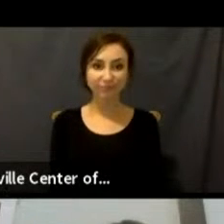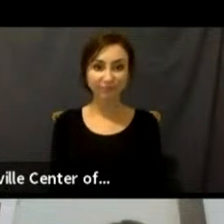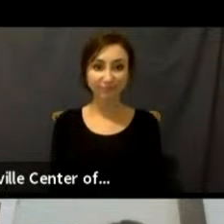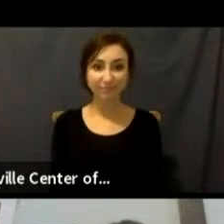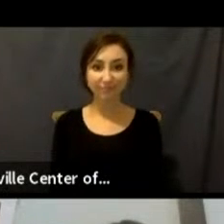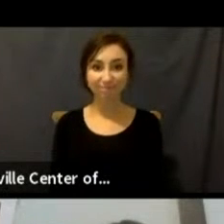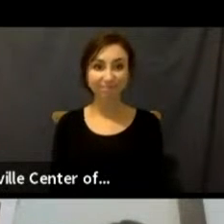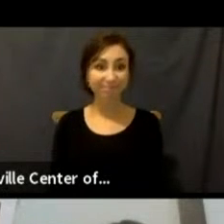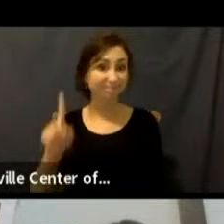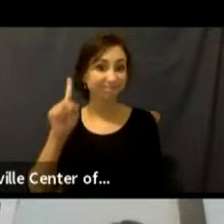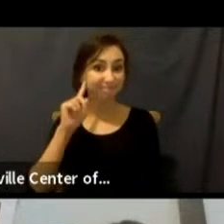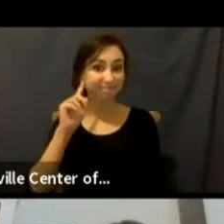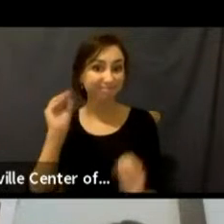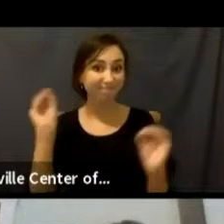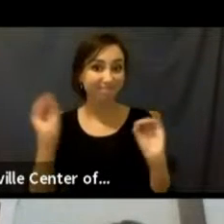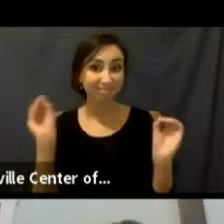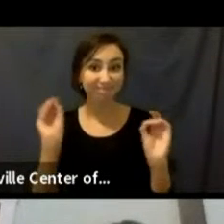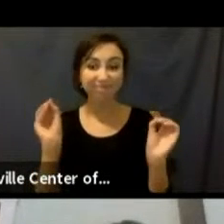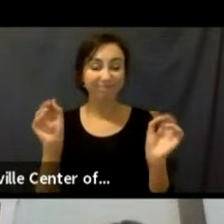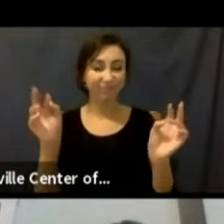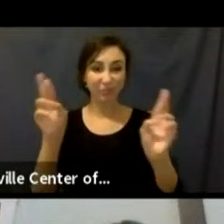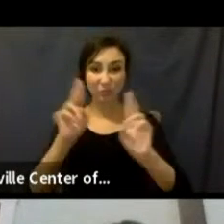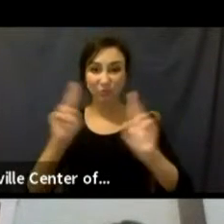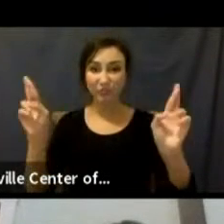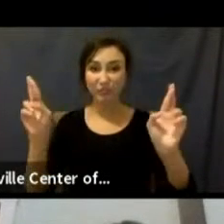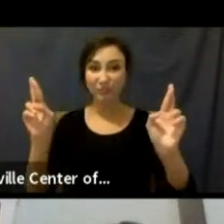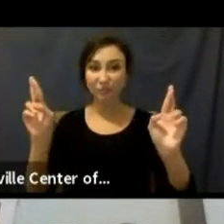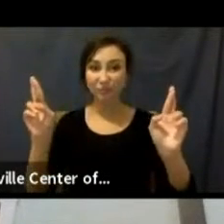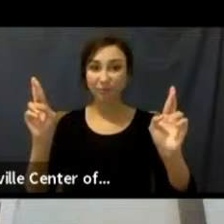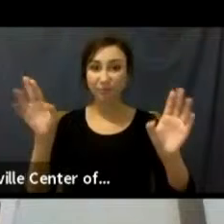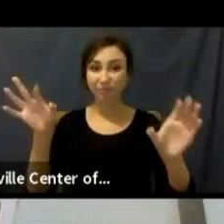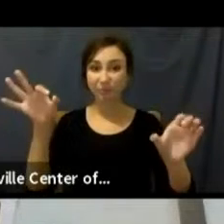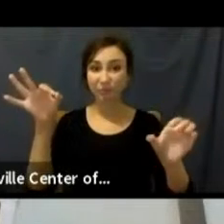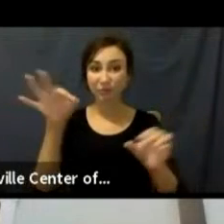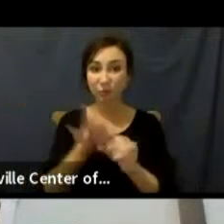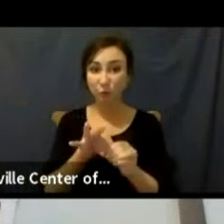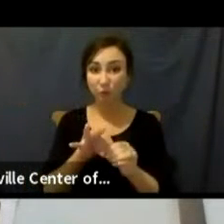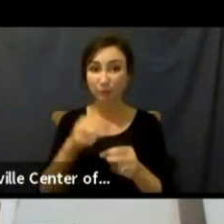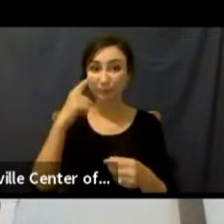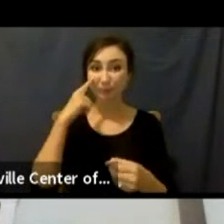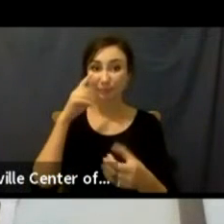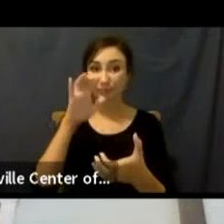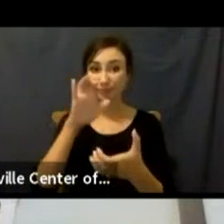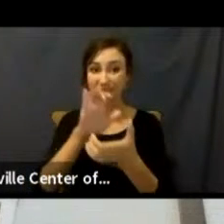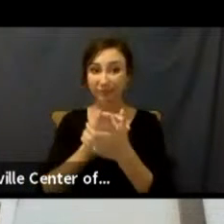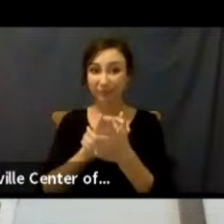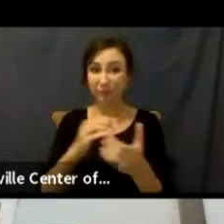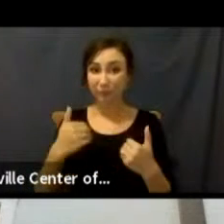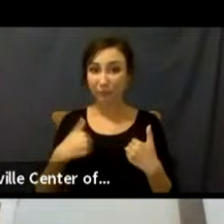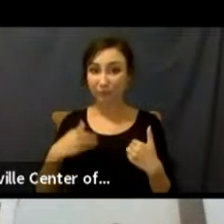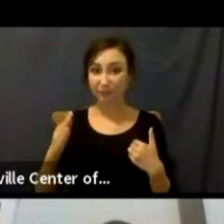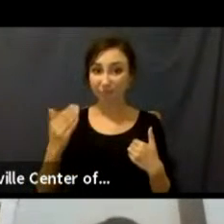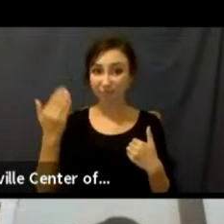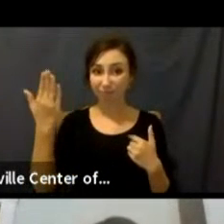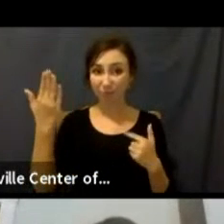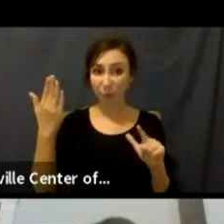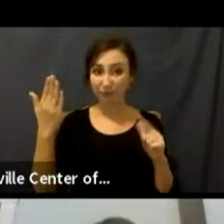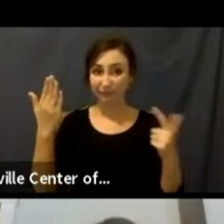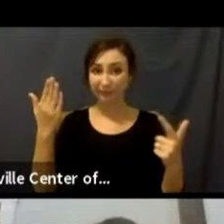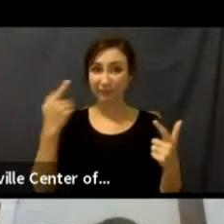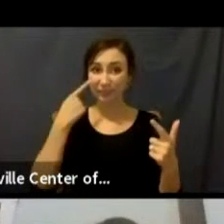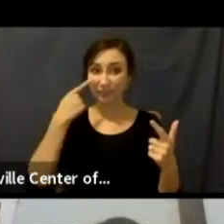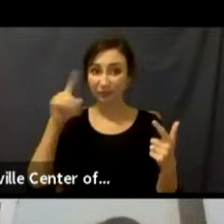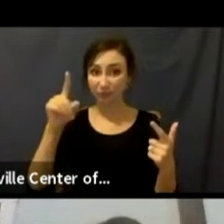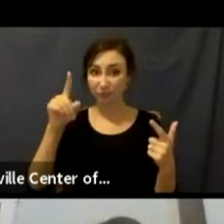Hearing none, are we ready to vote? I believe we have a motion and a second